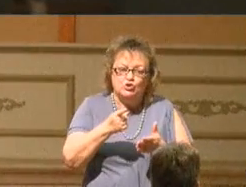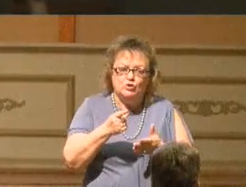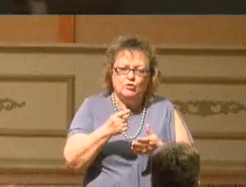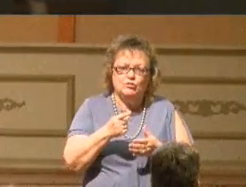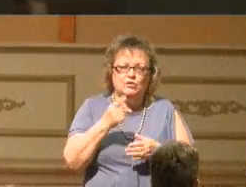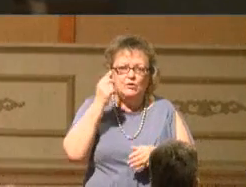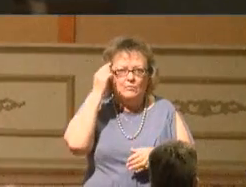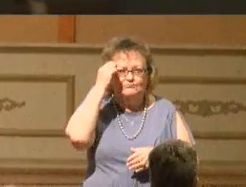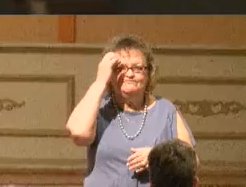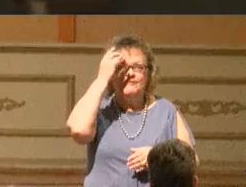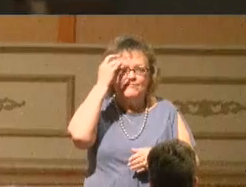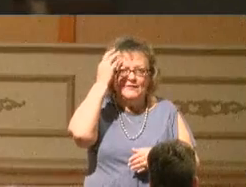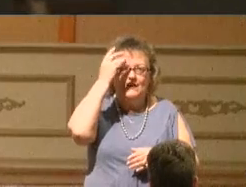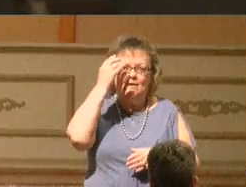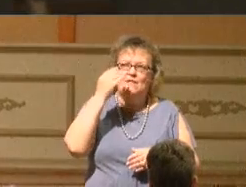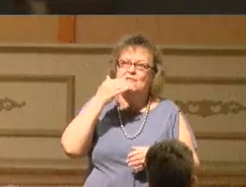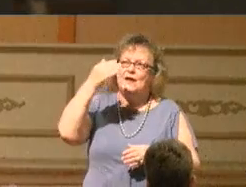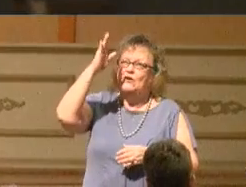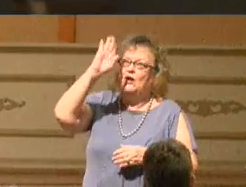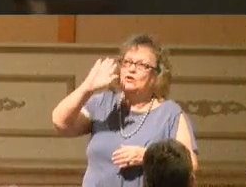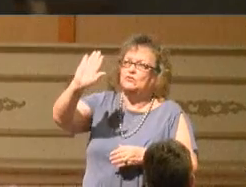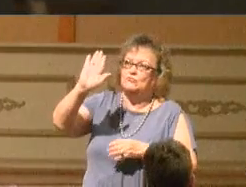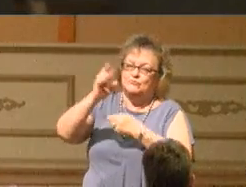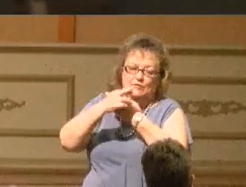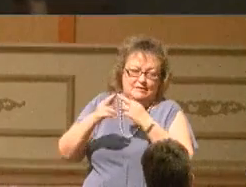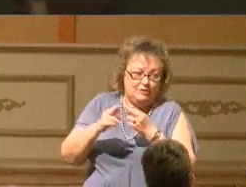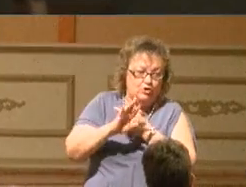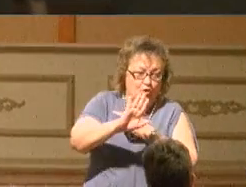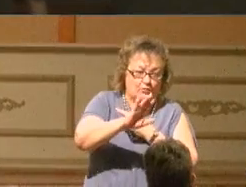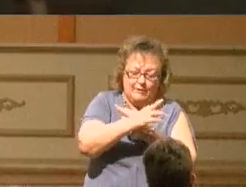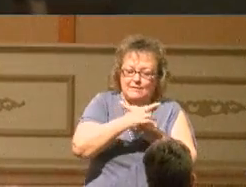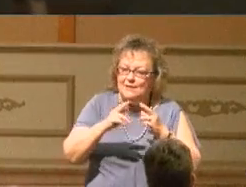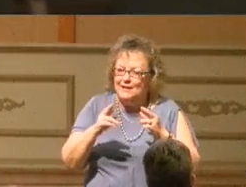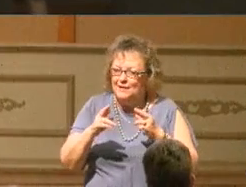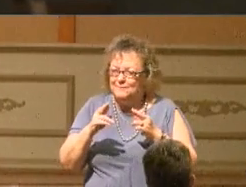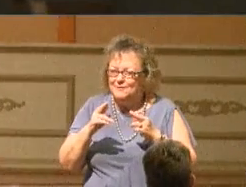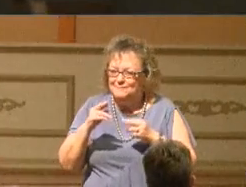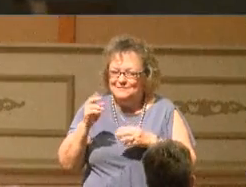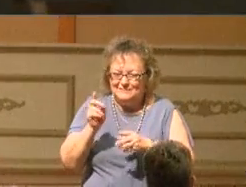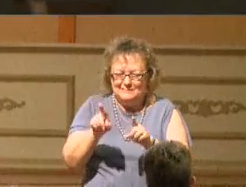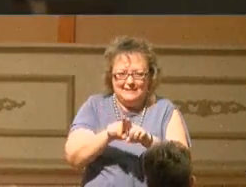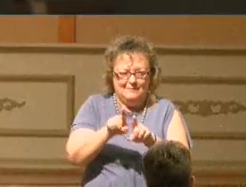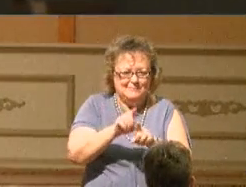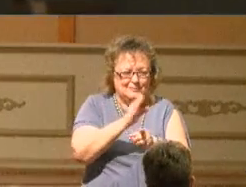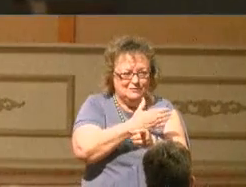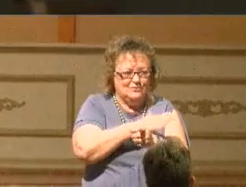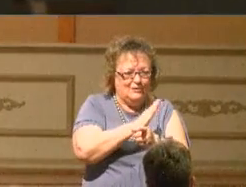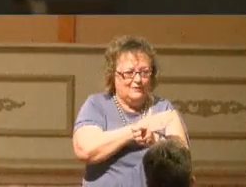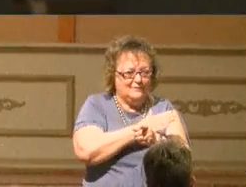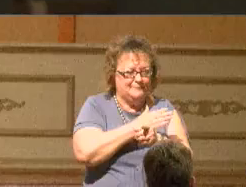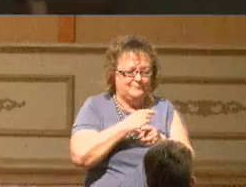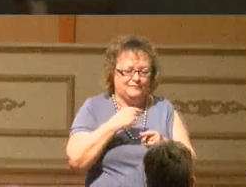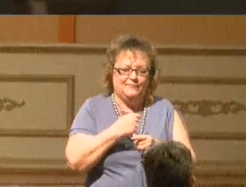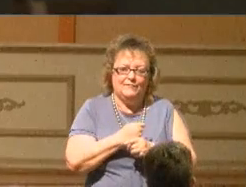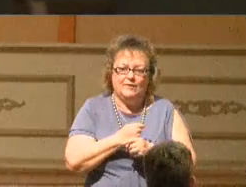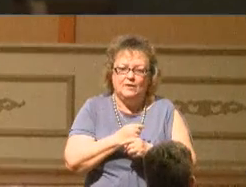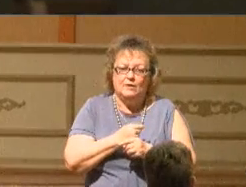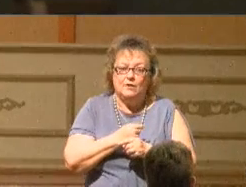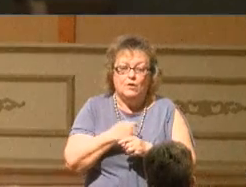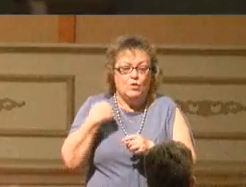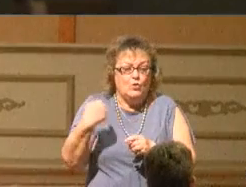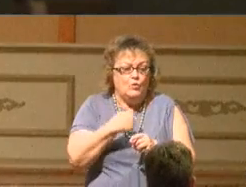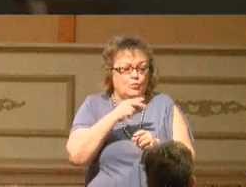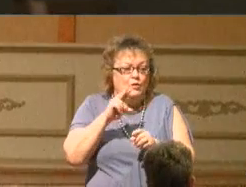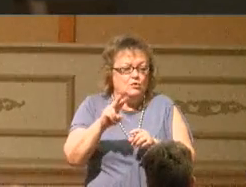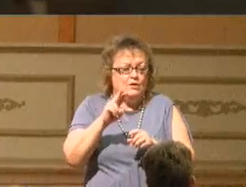to pause on that and thank God that you're redeemed, as we just heard sung, and that we're a sinner saved by grace. And but as we look at